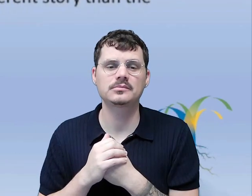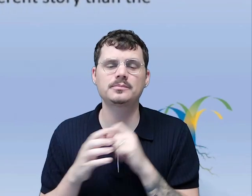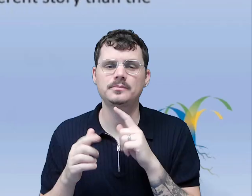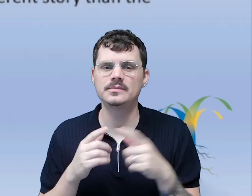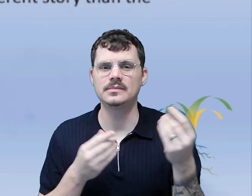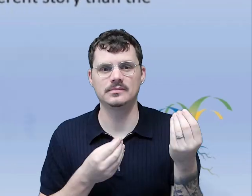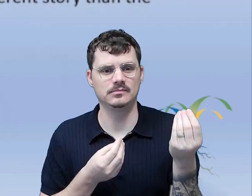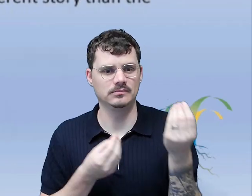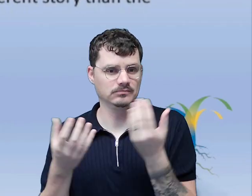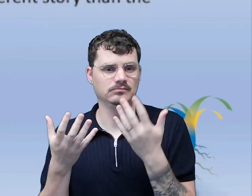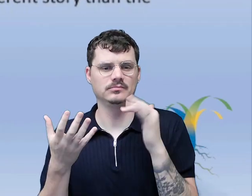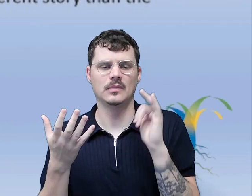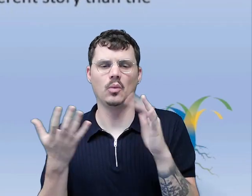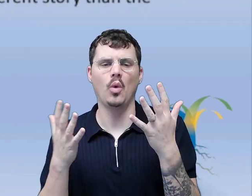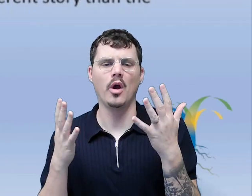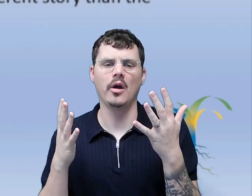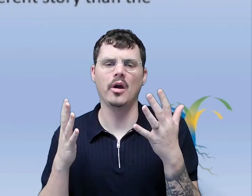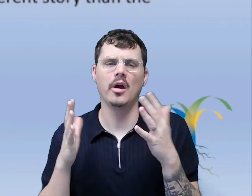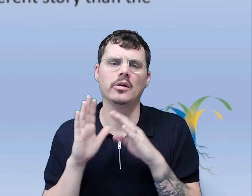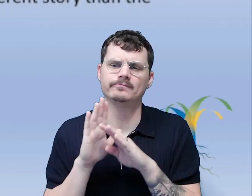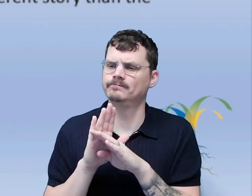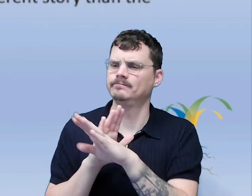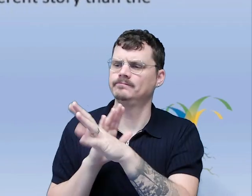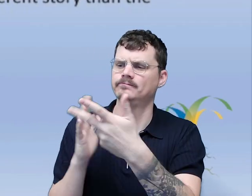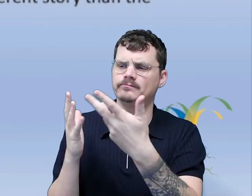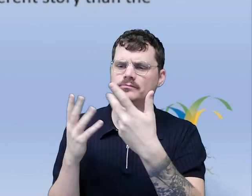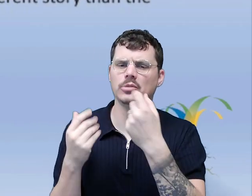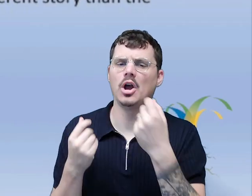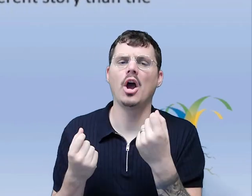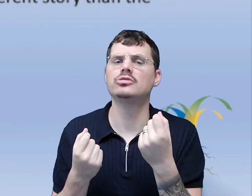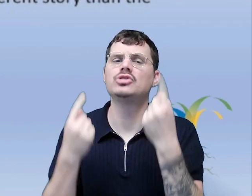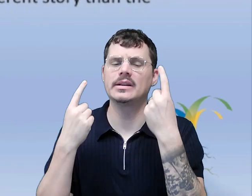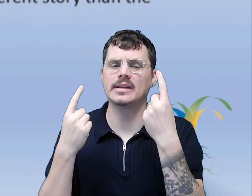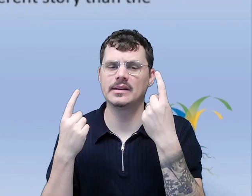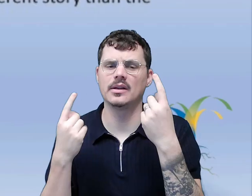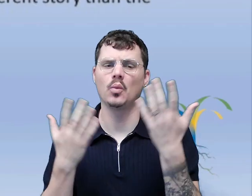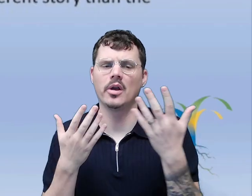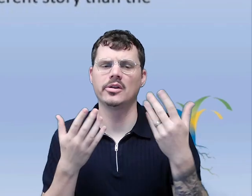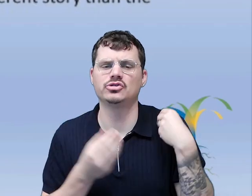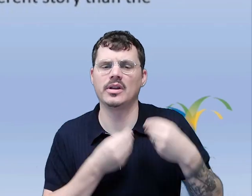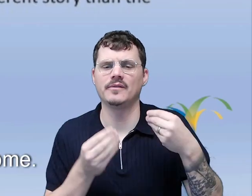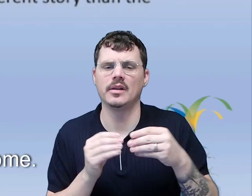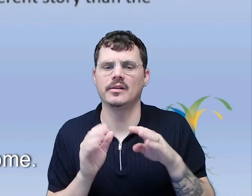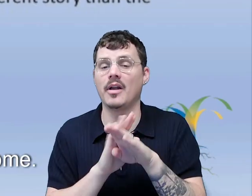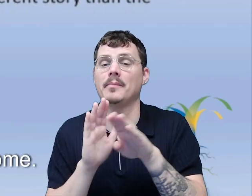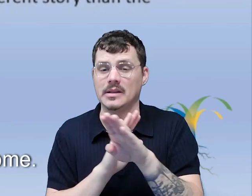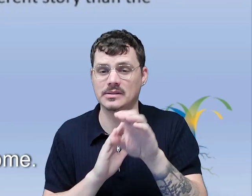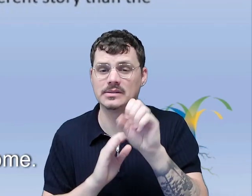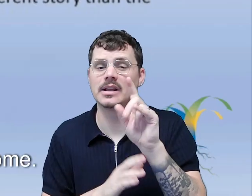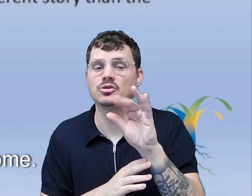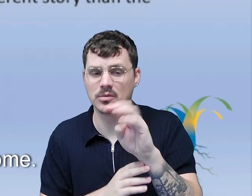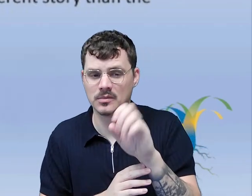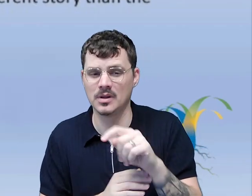and illustrates to us the trajectory of understanding a genetic